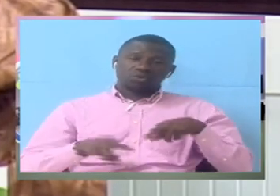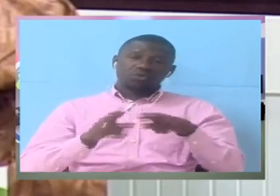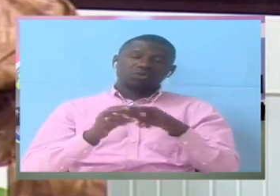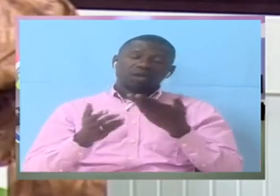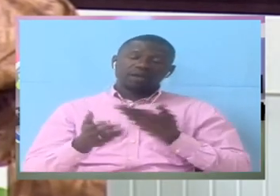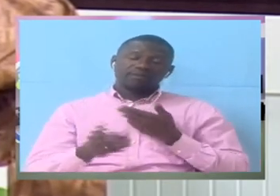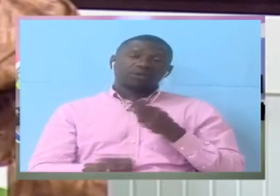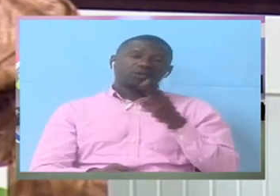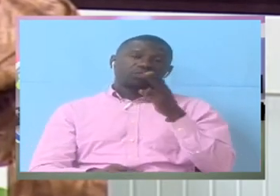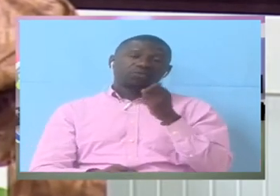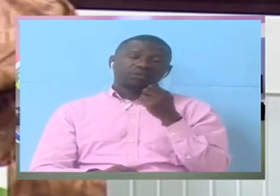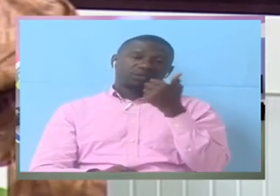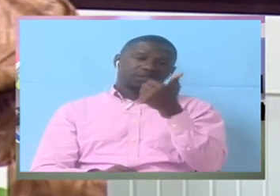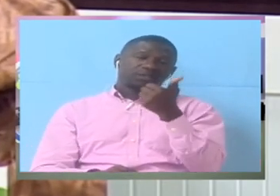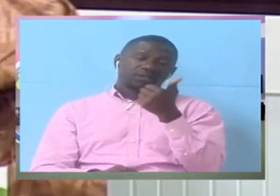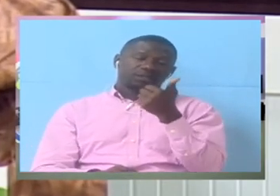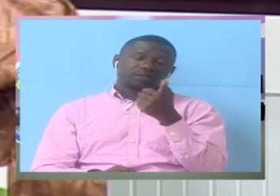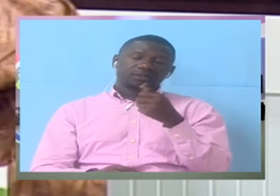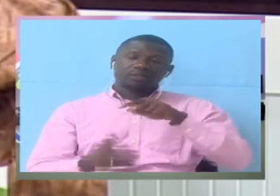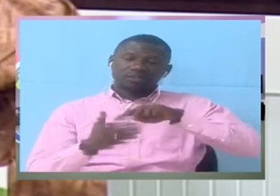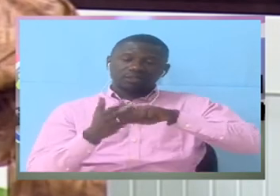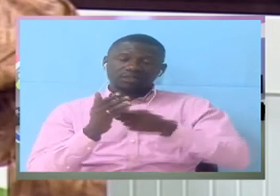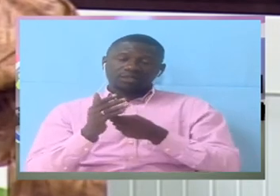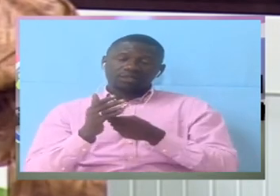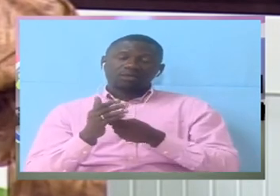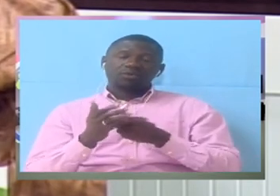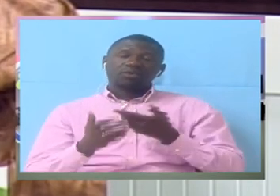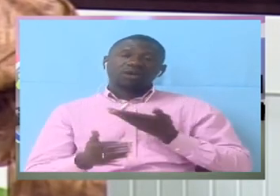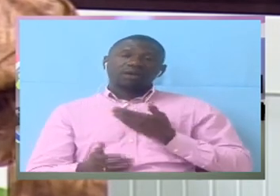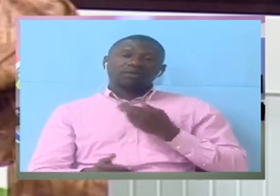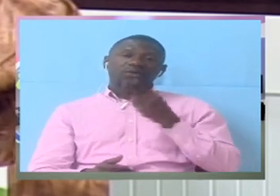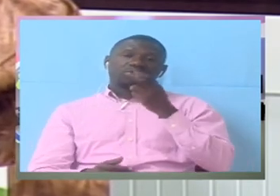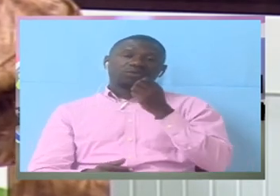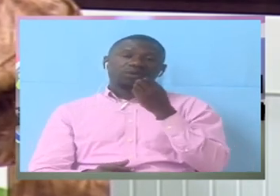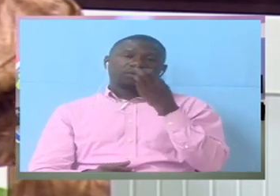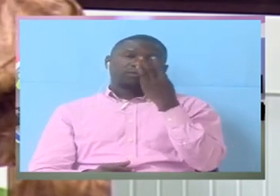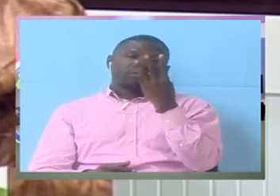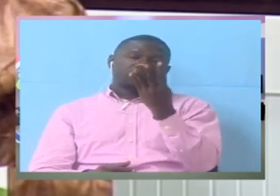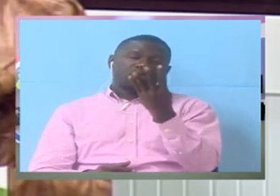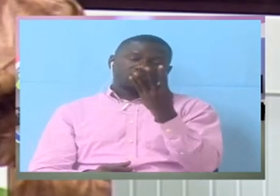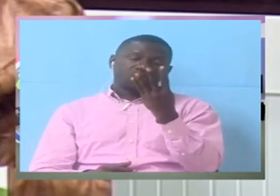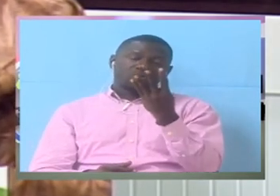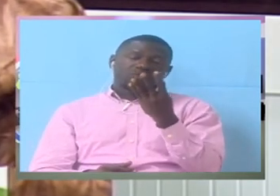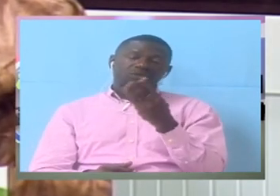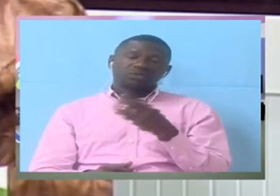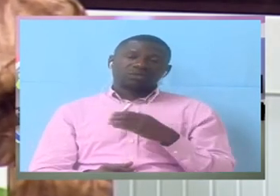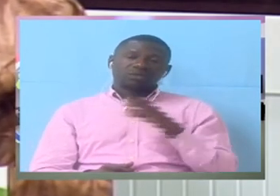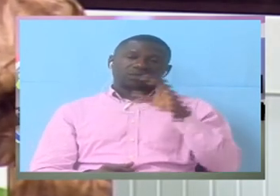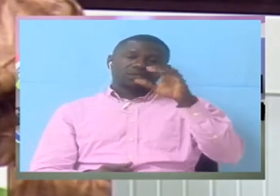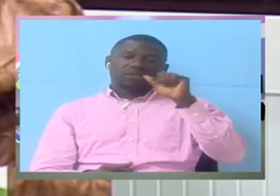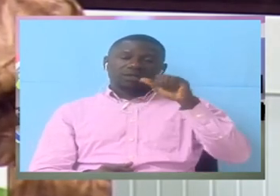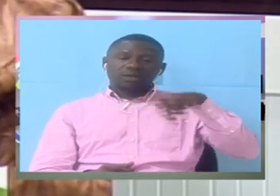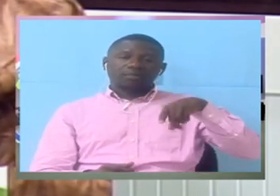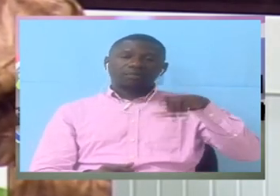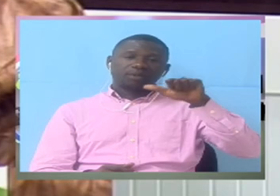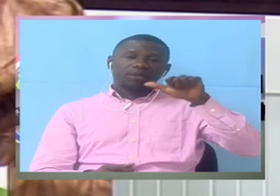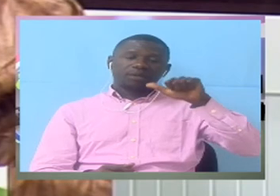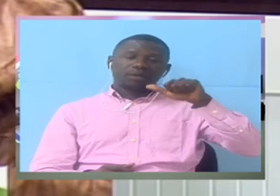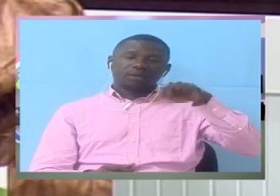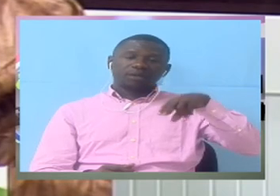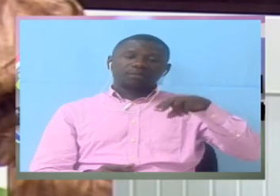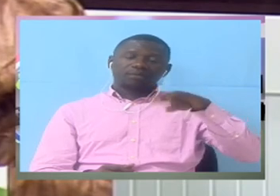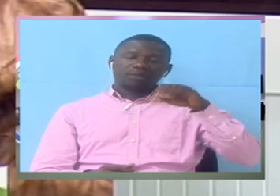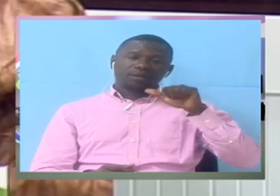are there. Center row. Center row. 24 cells lebeji. 24 cells are there. Kampama. Kampama end. 28